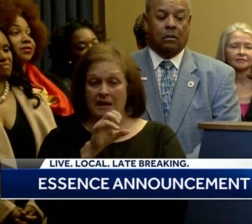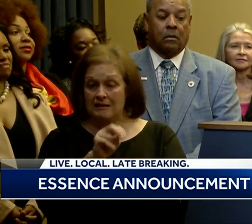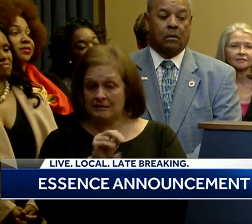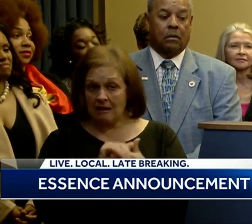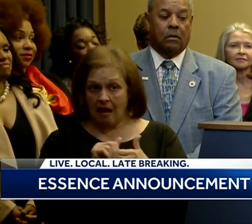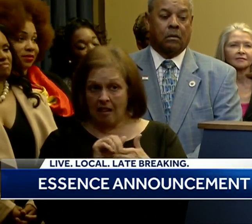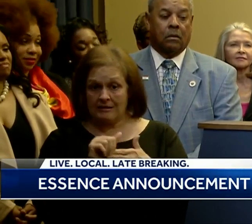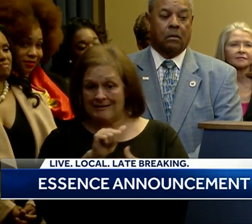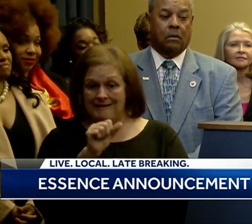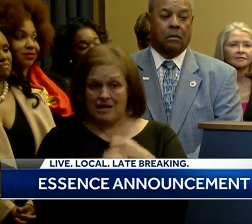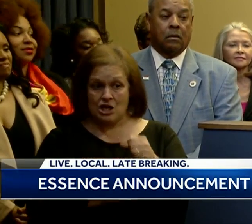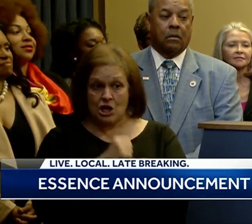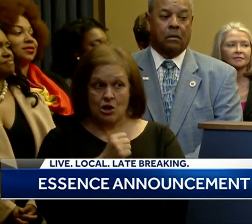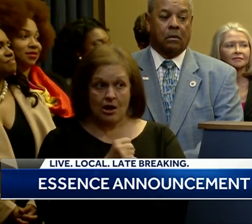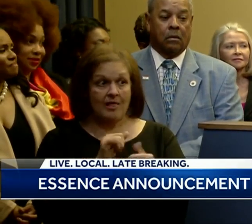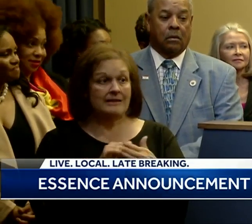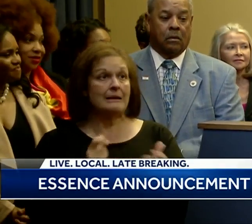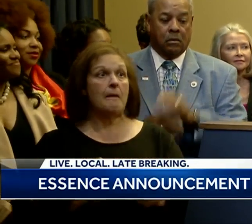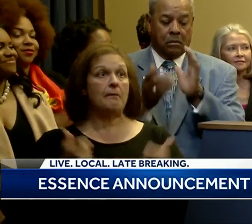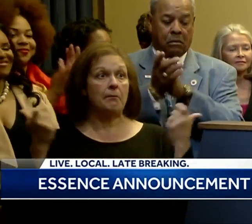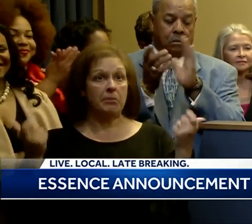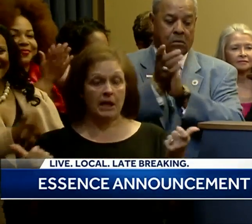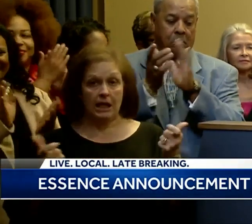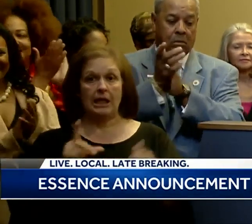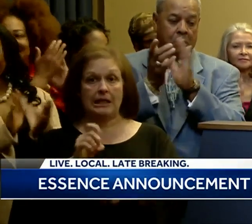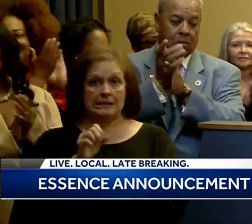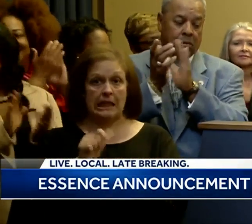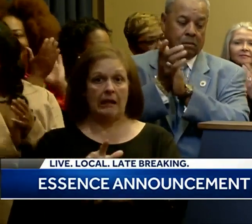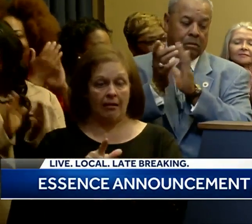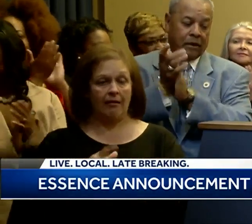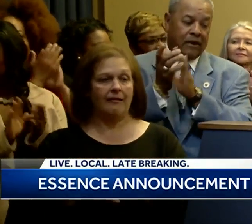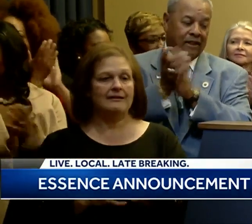million a year. That's a big deal. That's a big deal for the state.